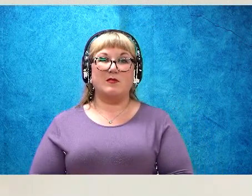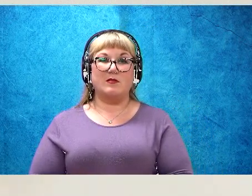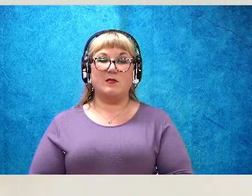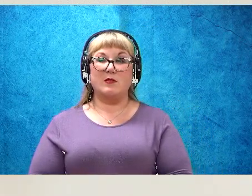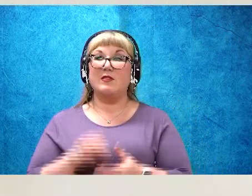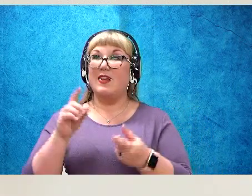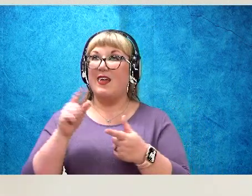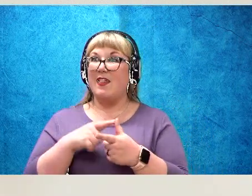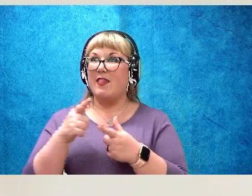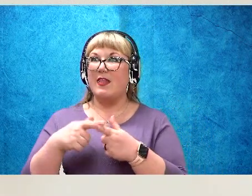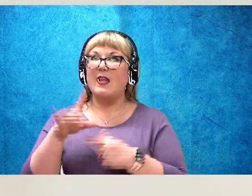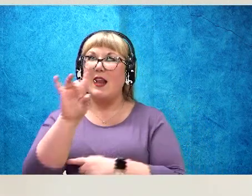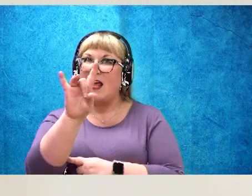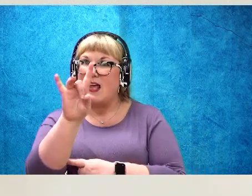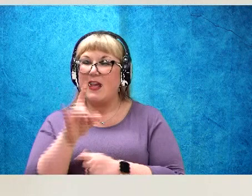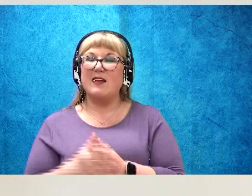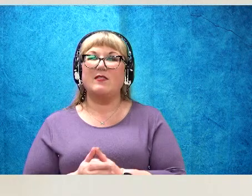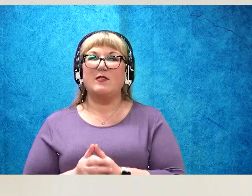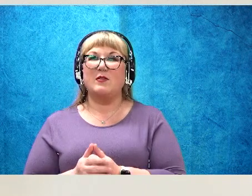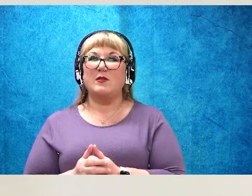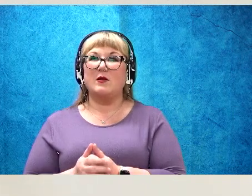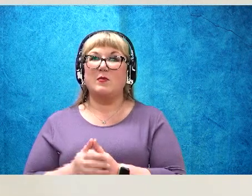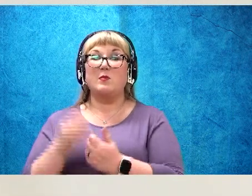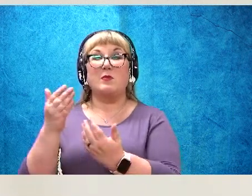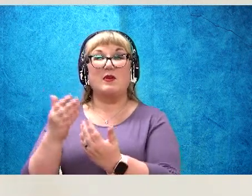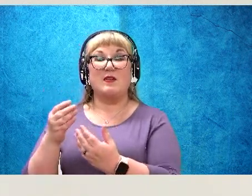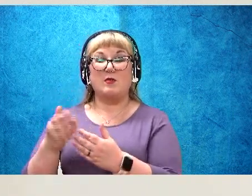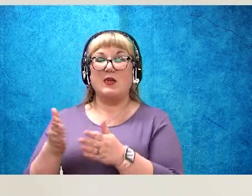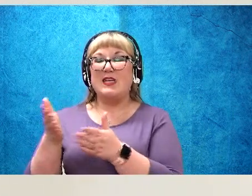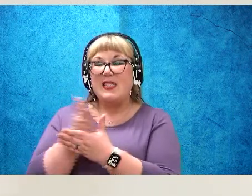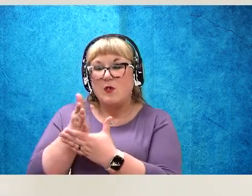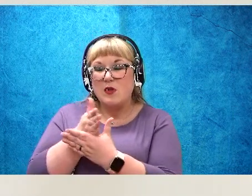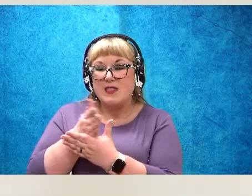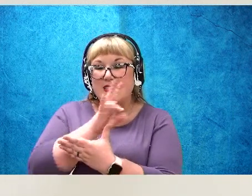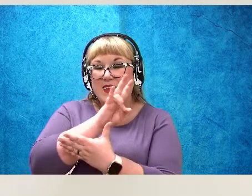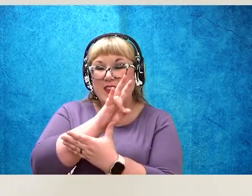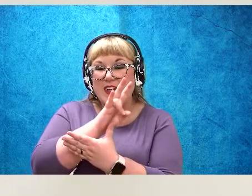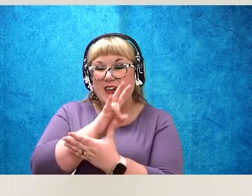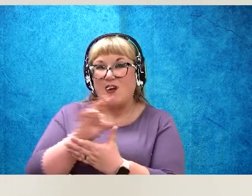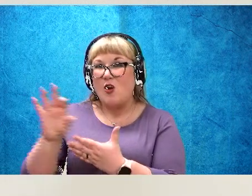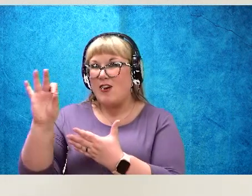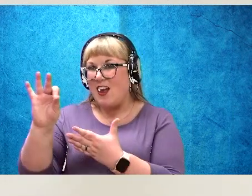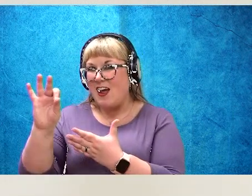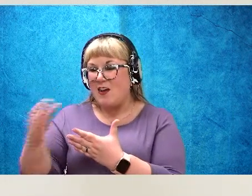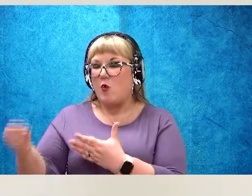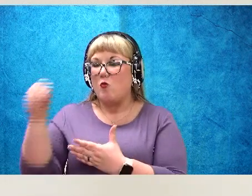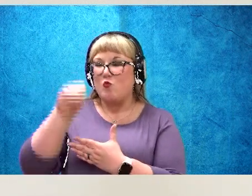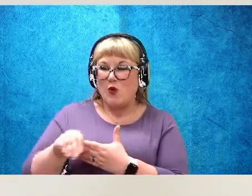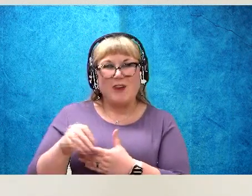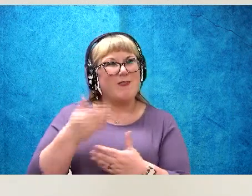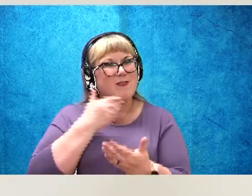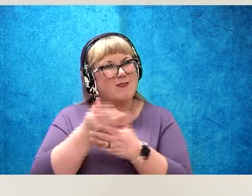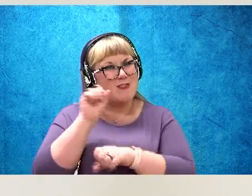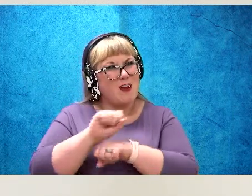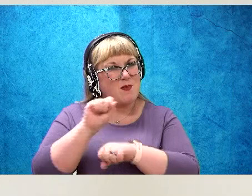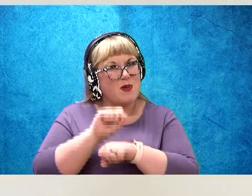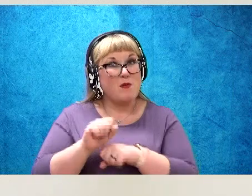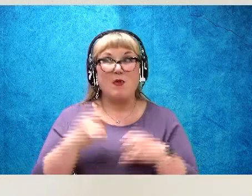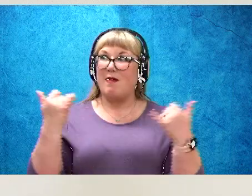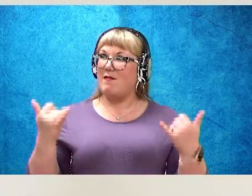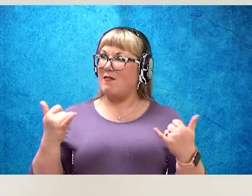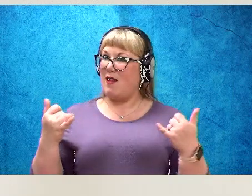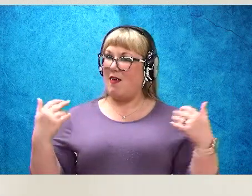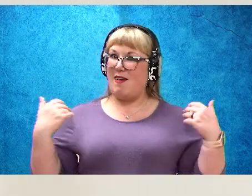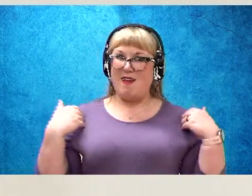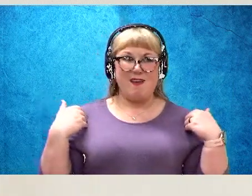our number 8 will come in between our 7 and our 9. Very good. So now we